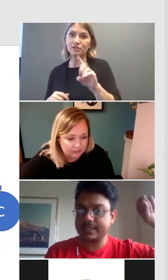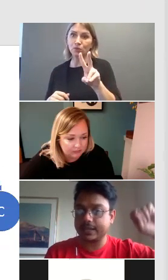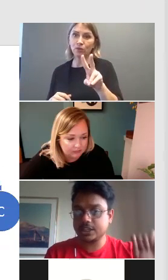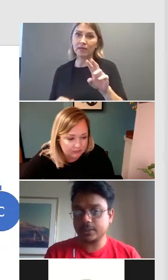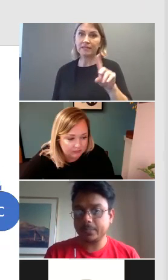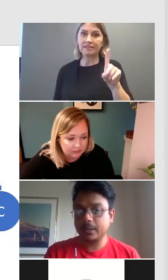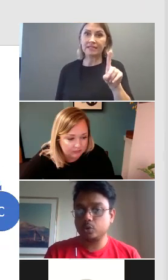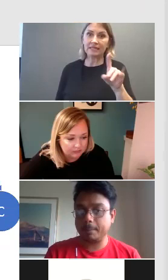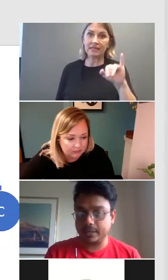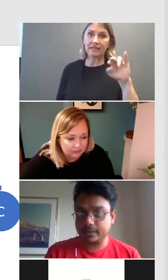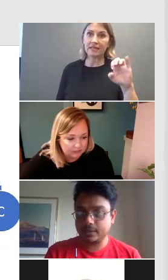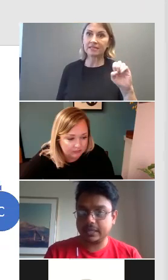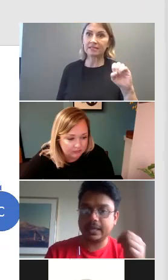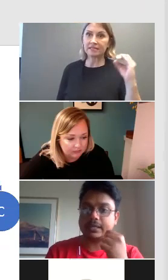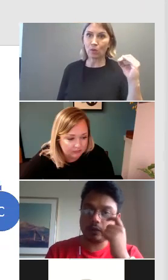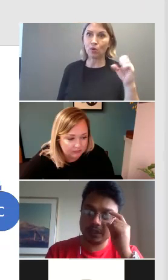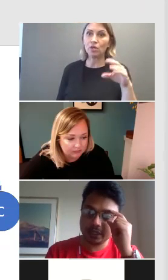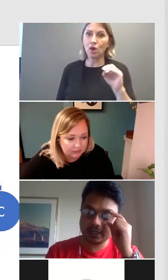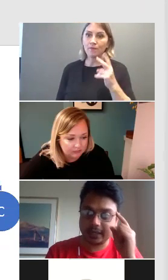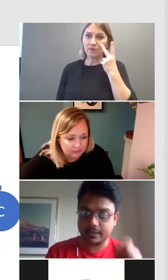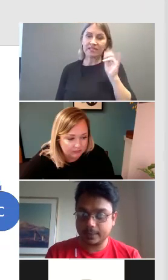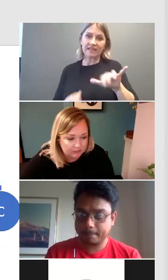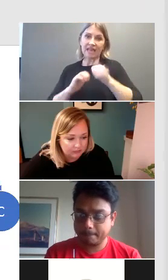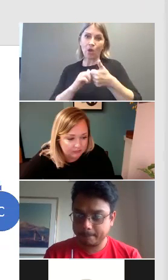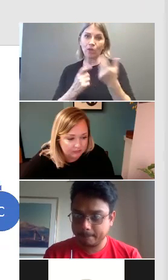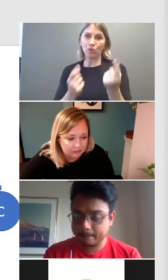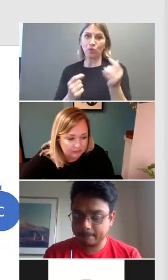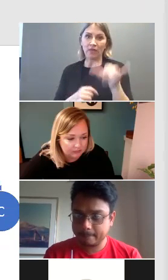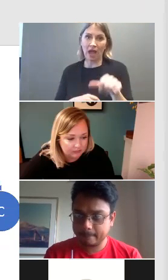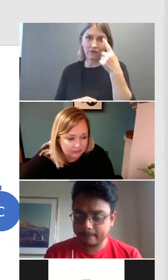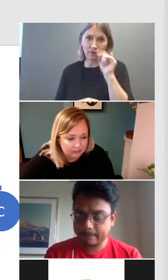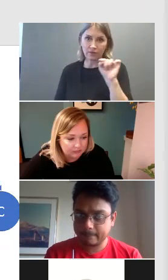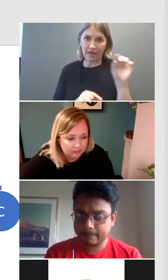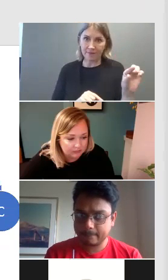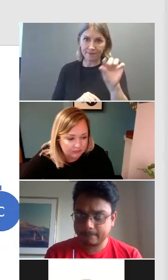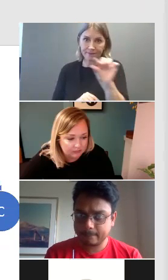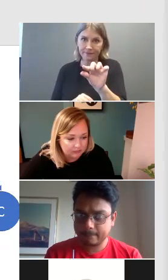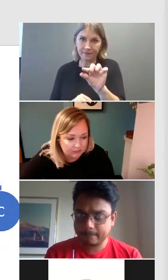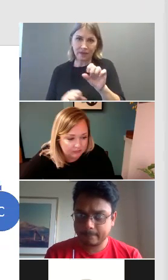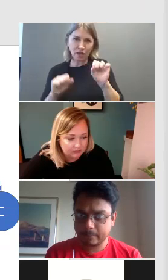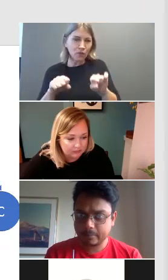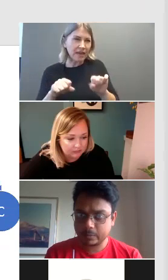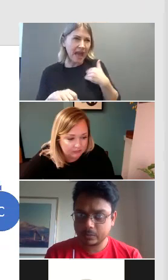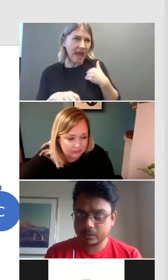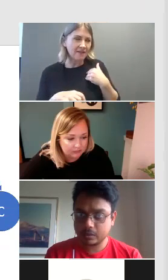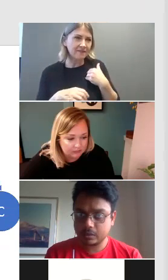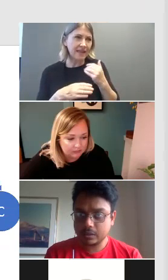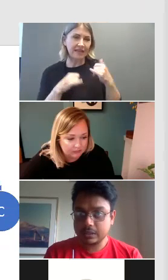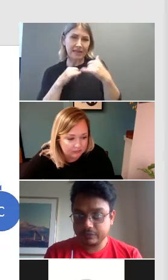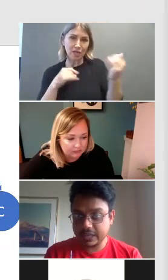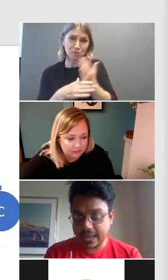we see that there is a connection to a parent. And that is how we detect a cycle. Could we have an edge between like A and D, let's